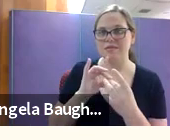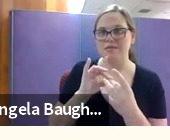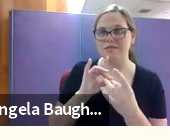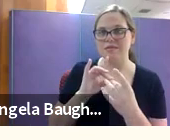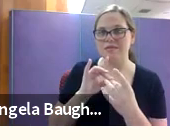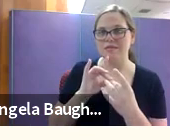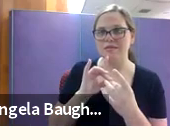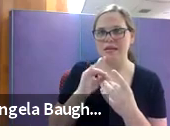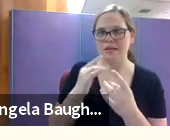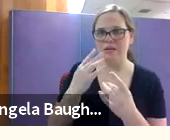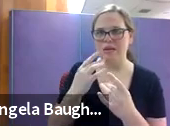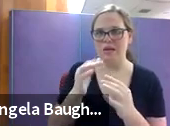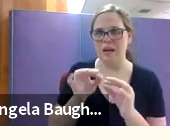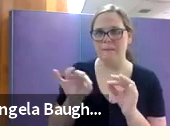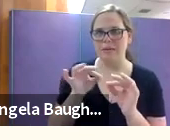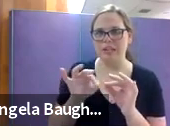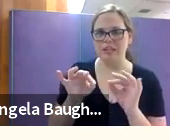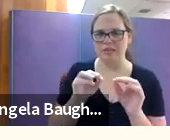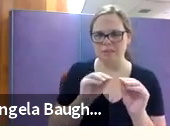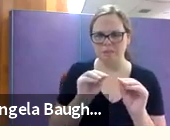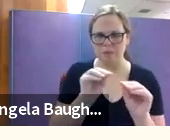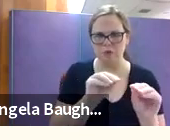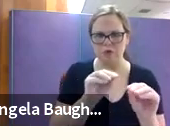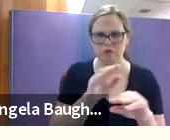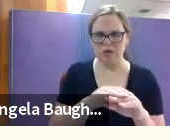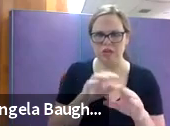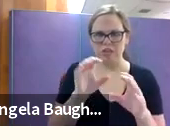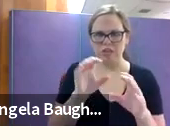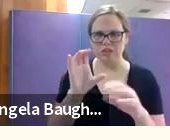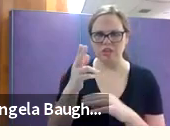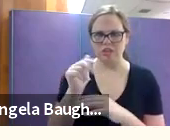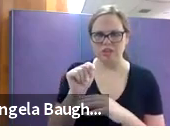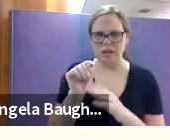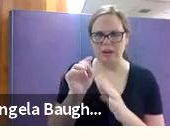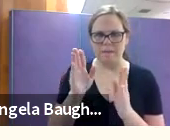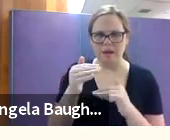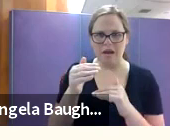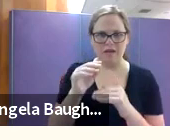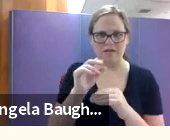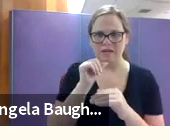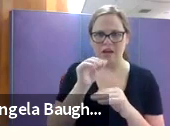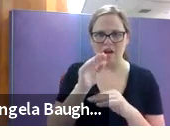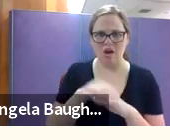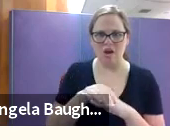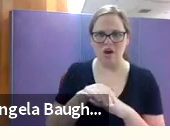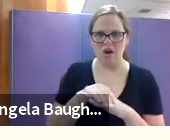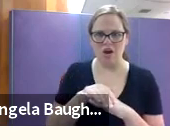to the chat box and is no longer on Zoom.